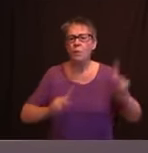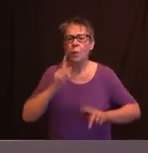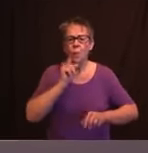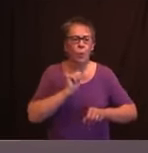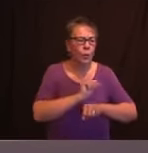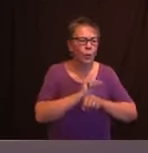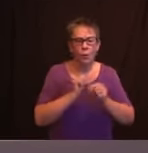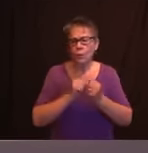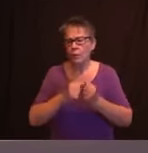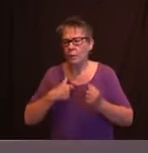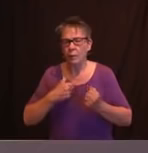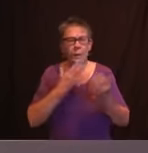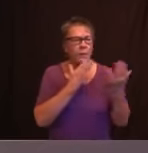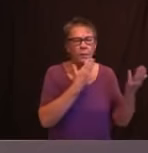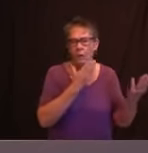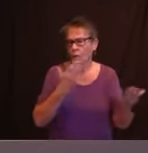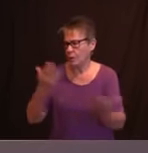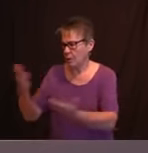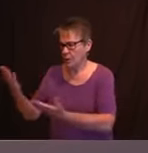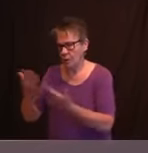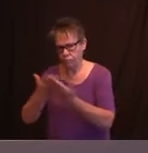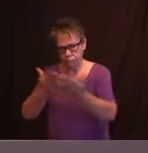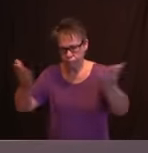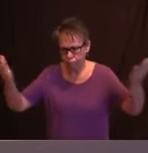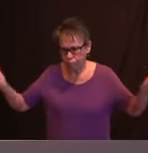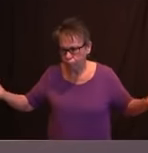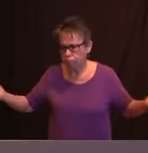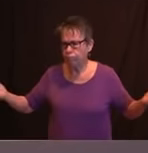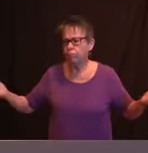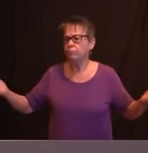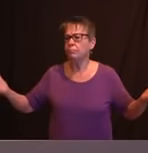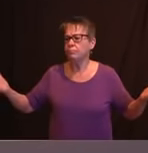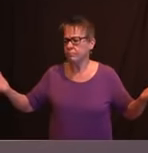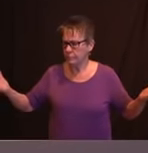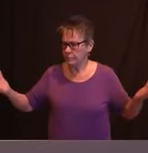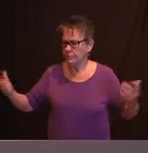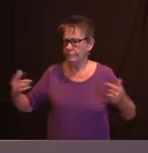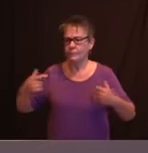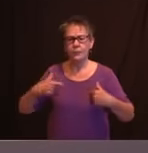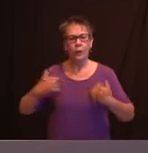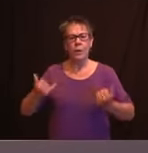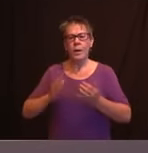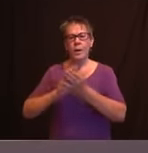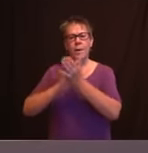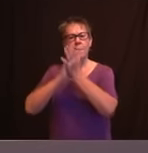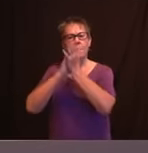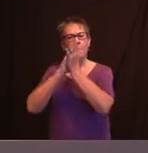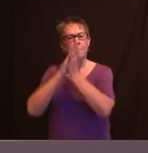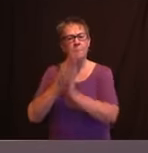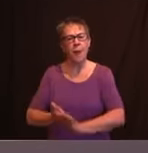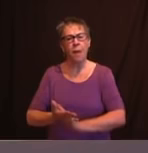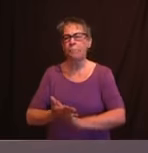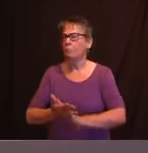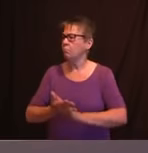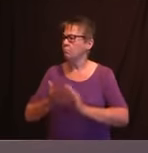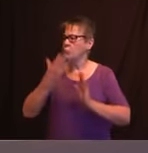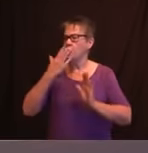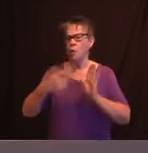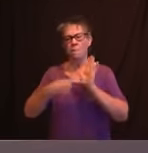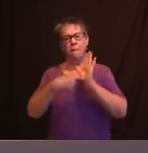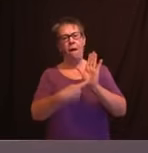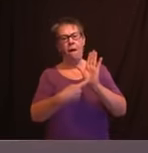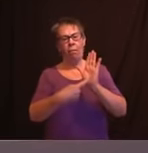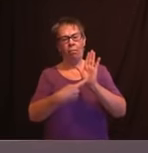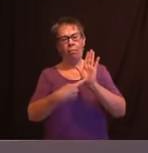to rightfully protest and do it peacefully and stand up for what's right in this nation and to address